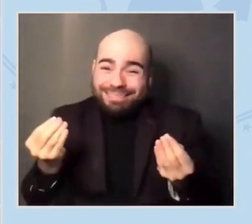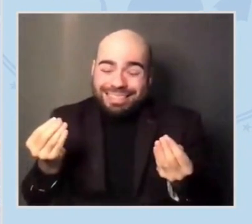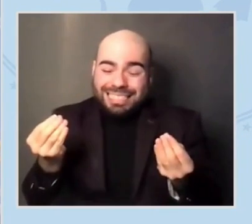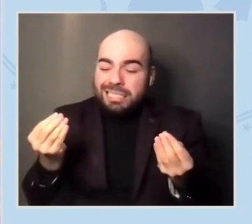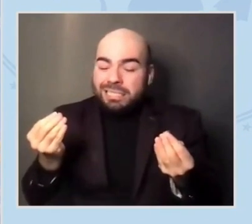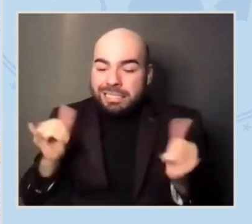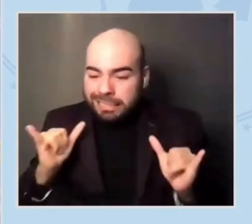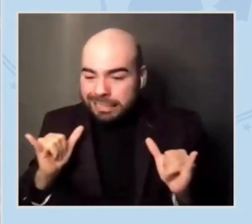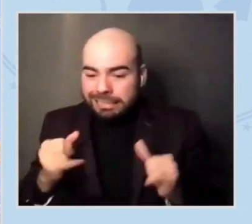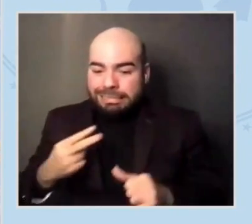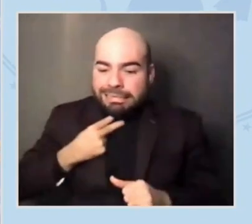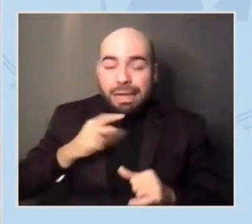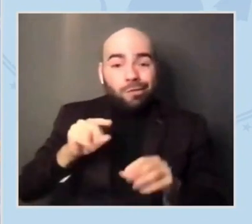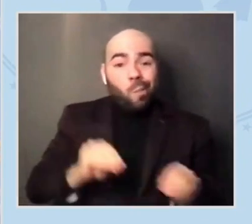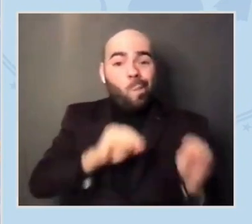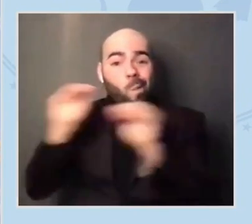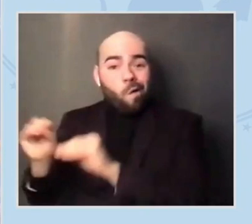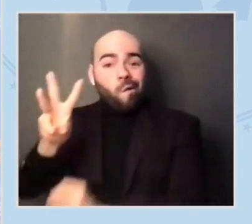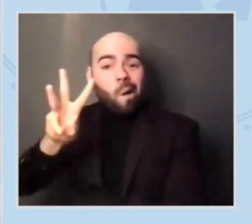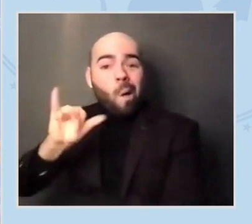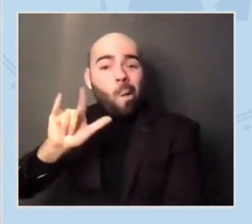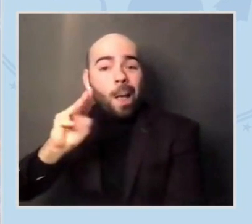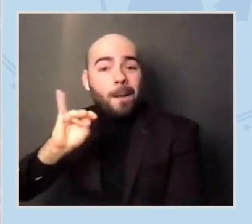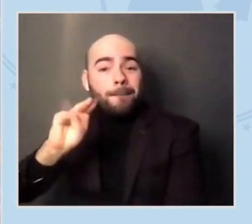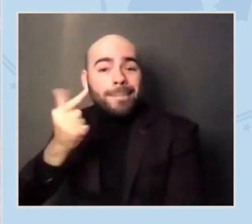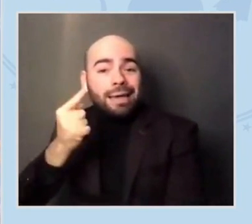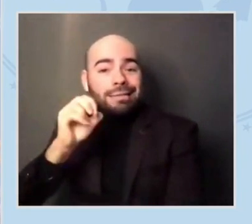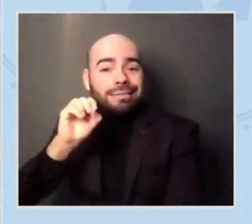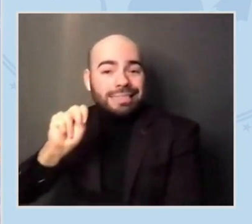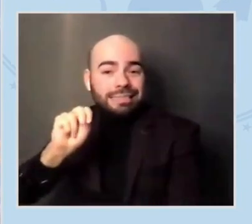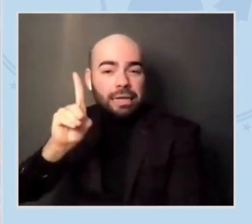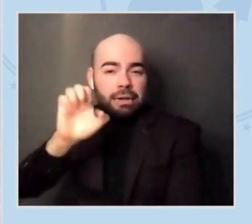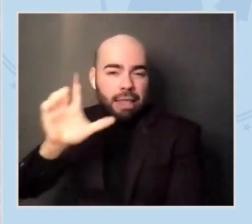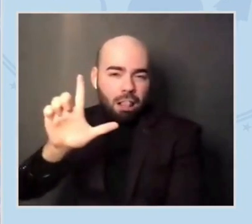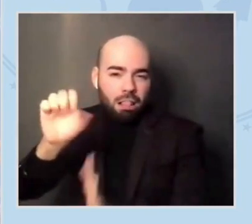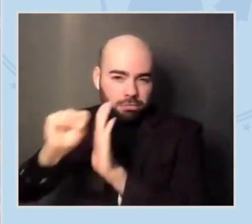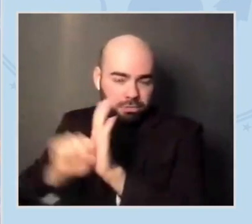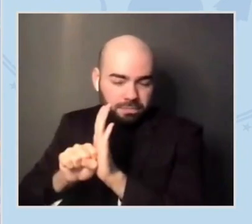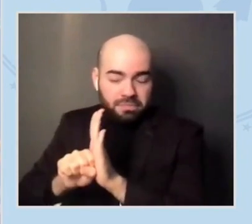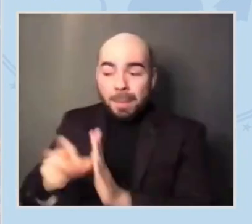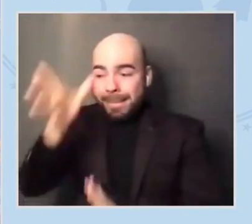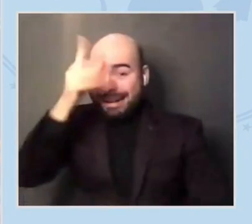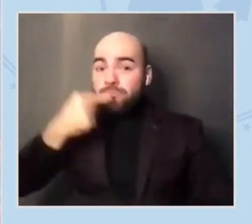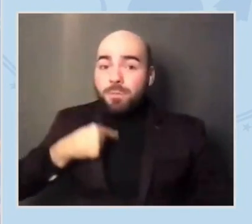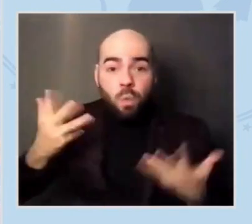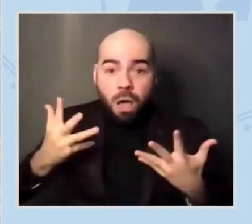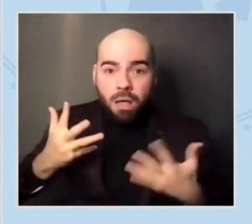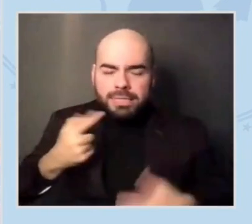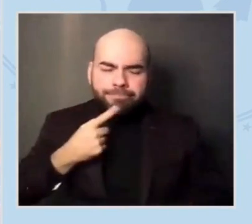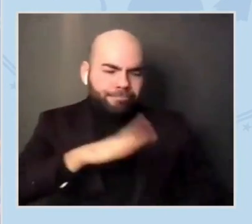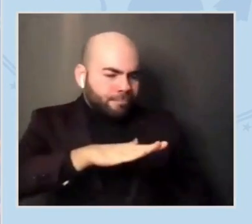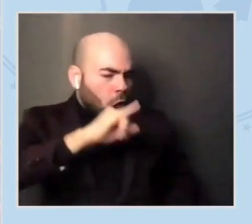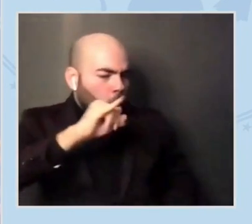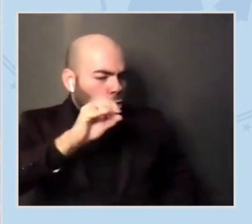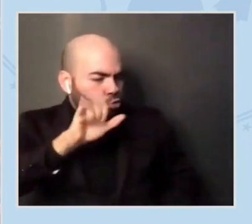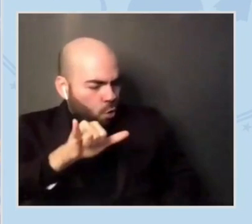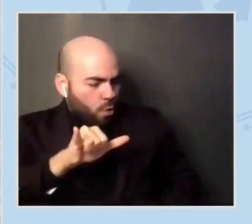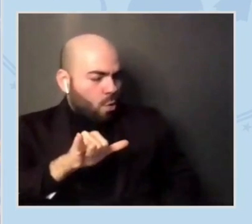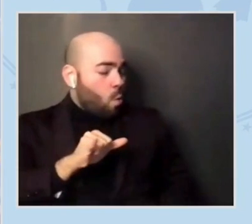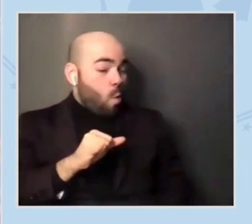used to say, Joey, a job is about a lot more than a paycheck. It's about your dignity. It's about respect,